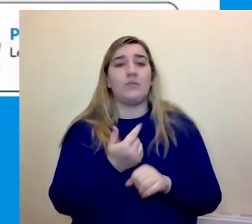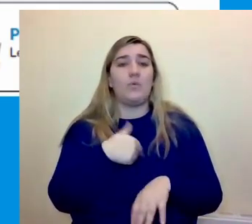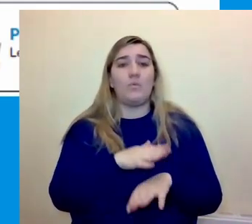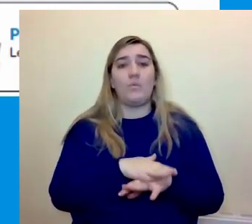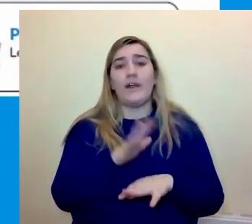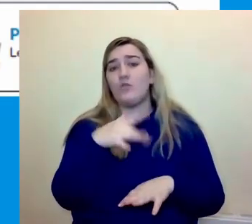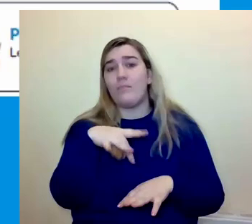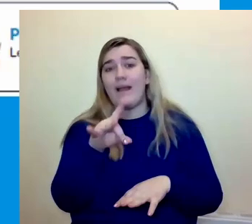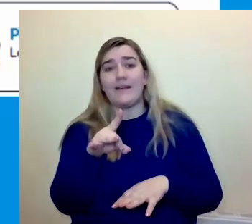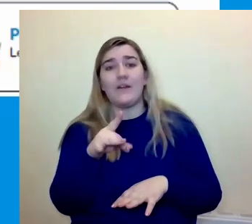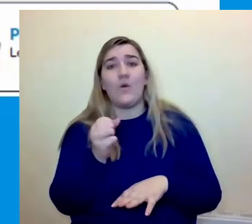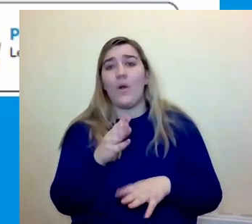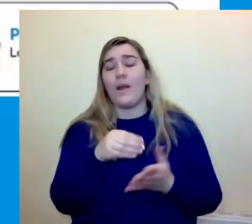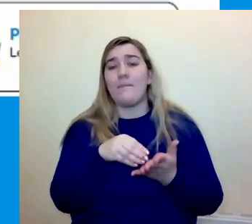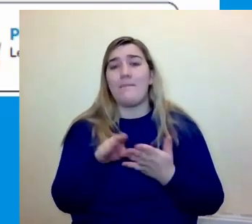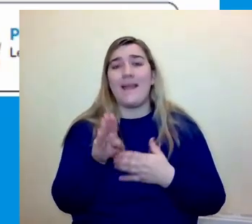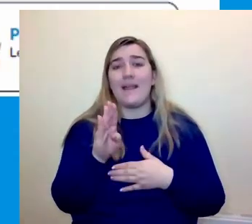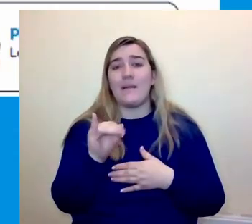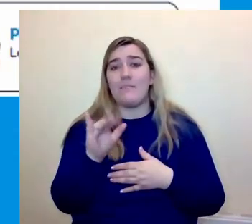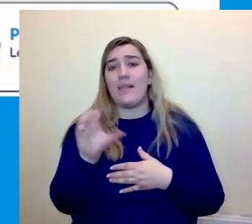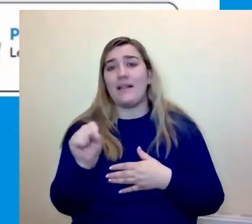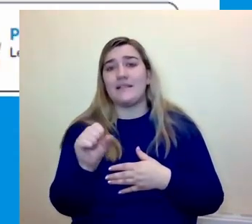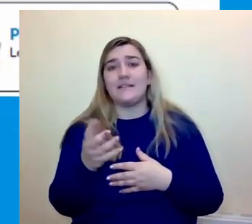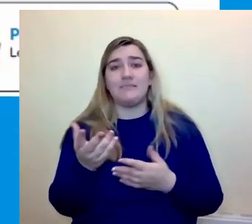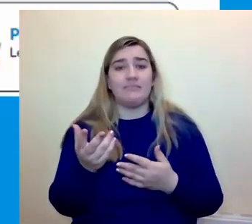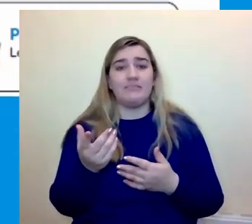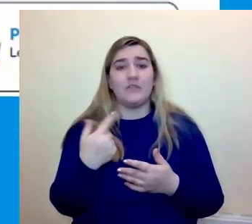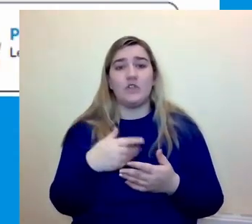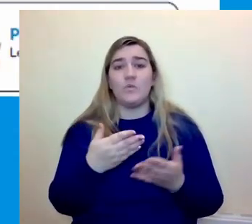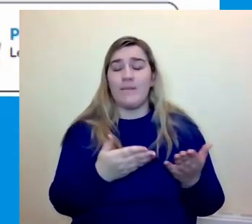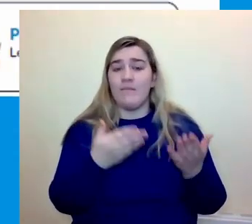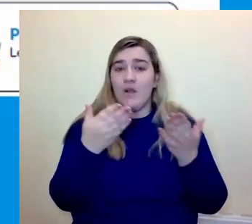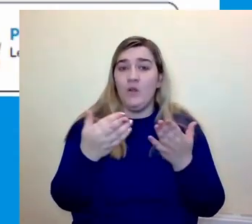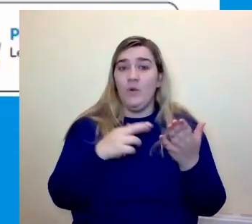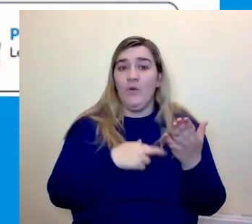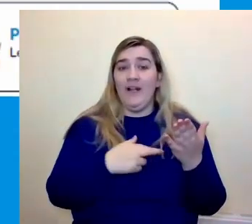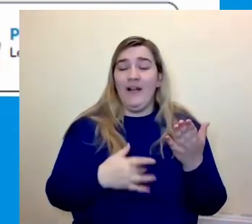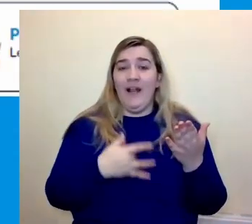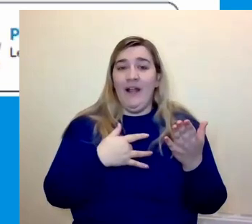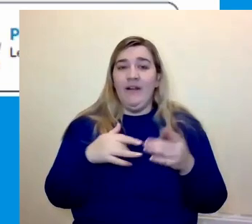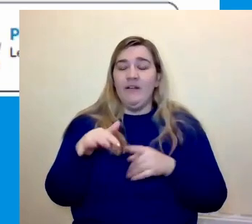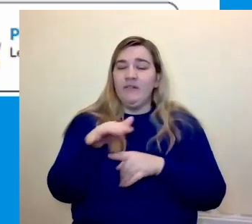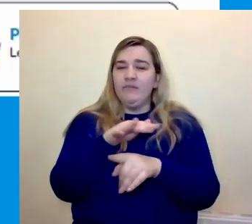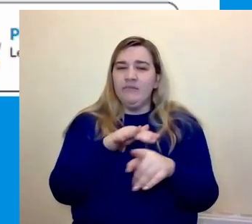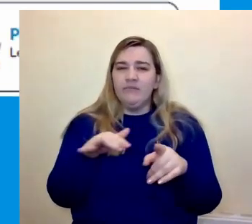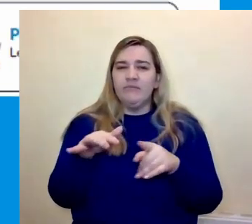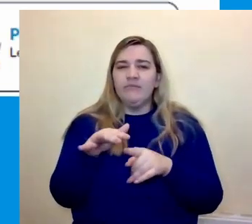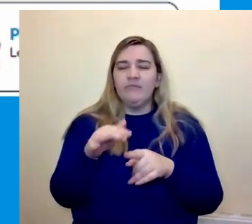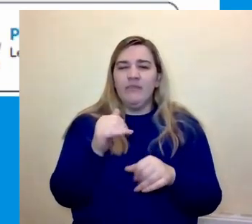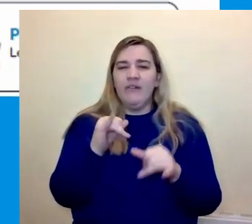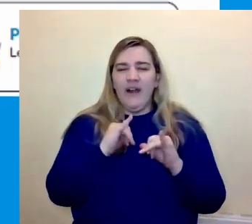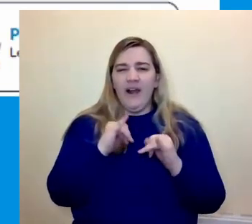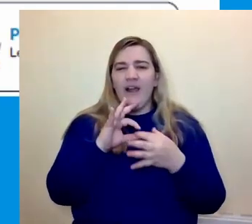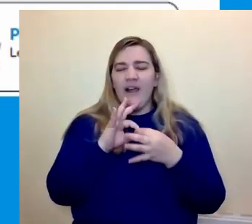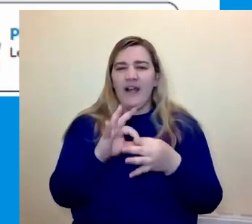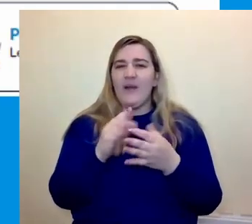paying bills. So we brought this to real life scenarios, trying to connect with what was really happening in